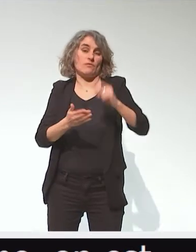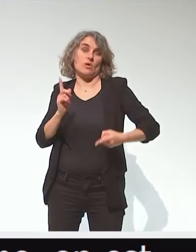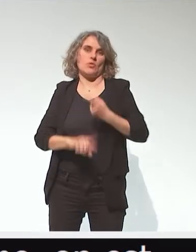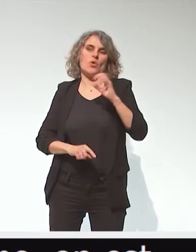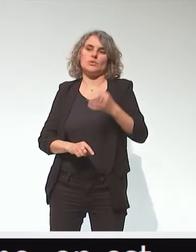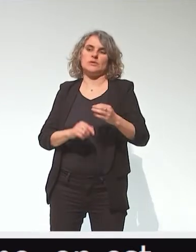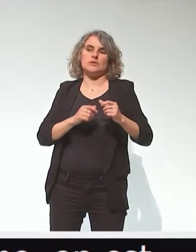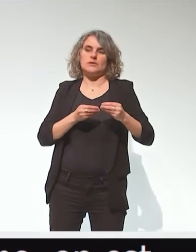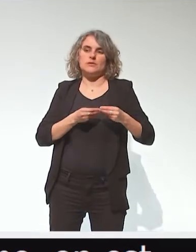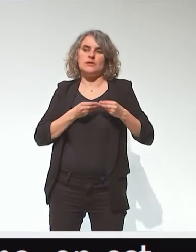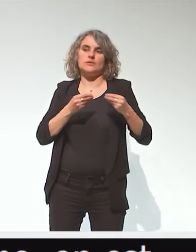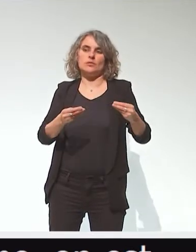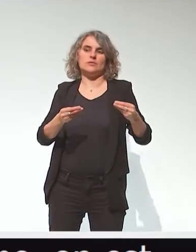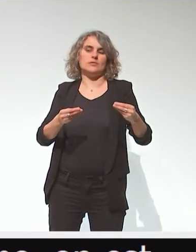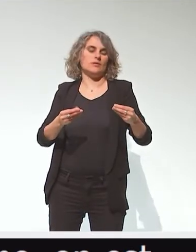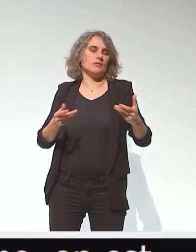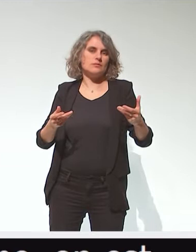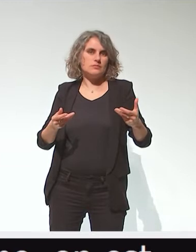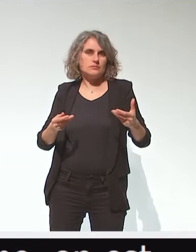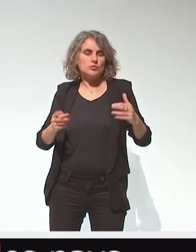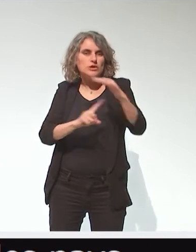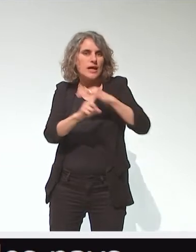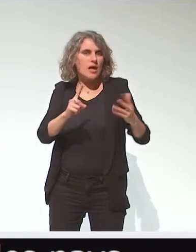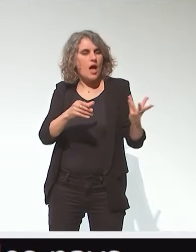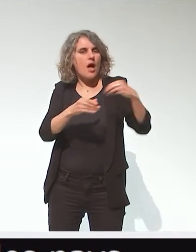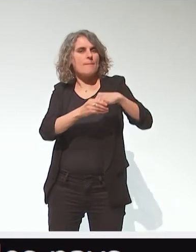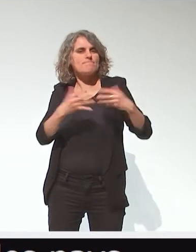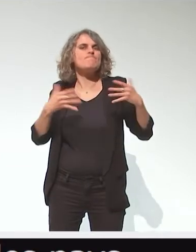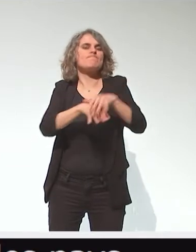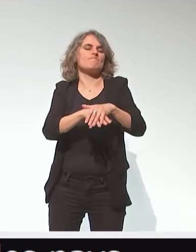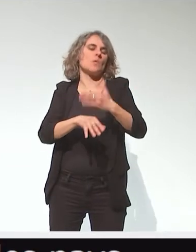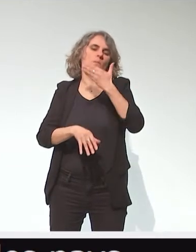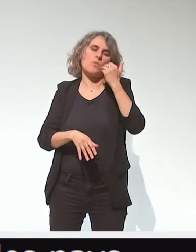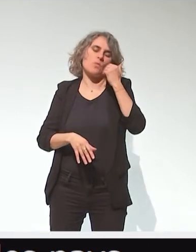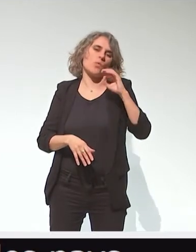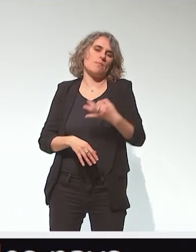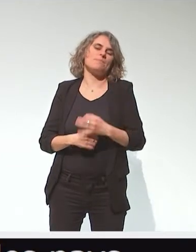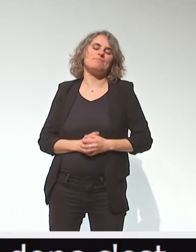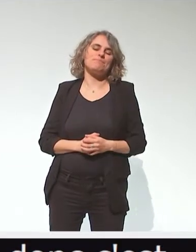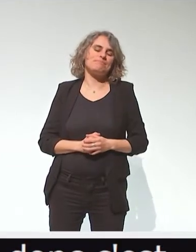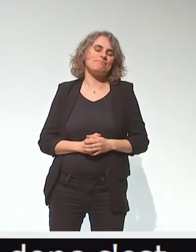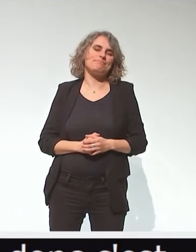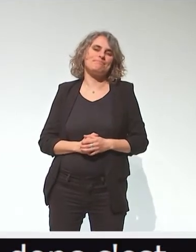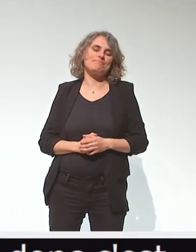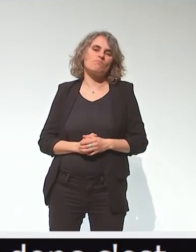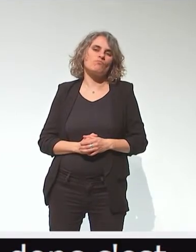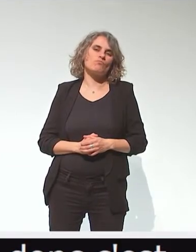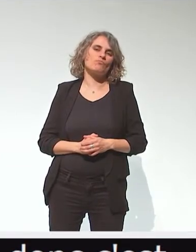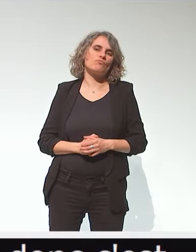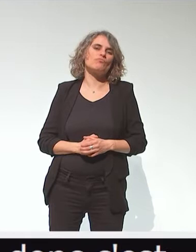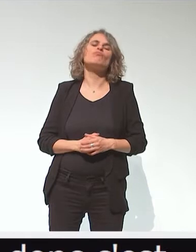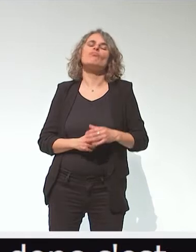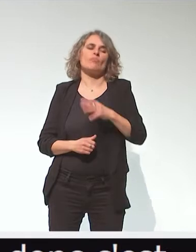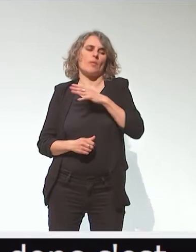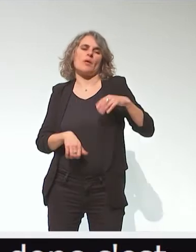people with disabilities, of course. As we heard this morning from Madame the Commissioner,